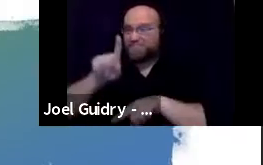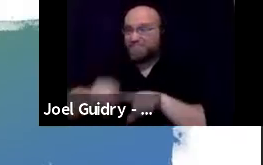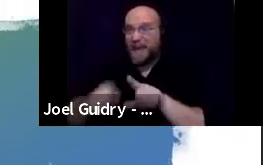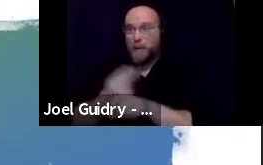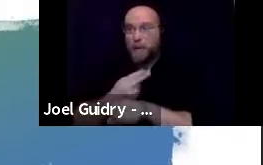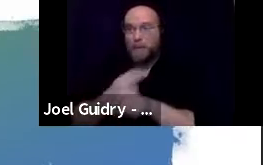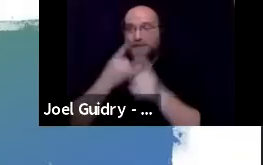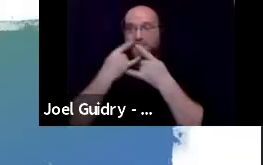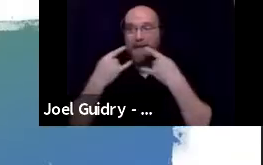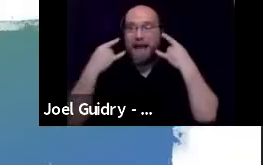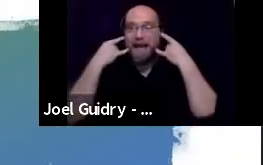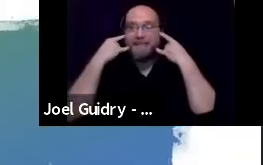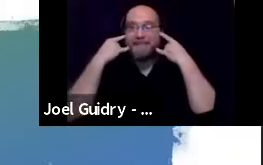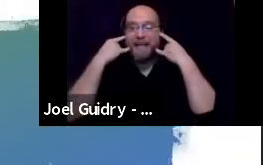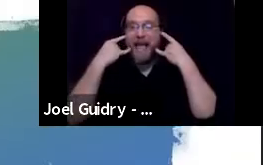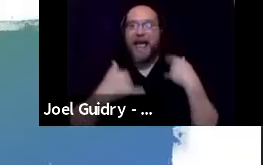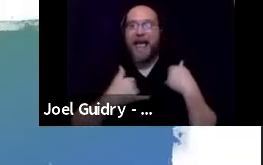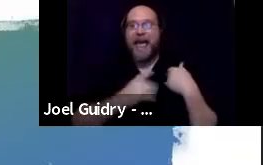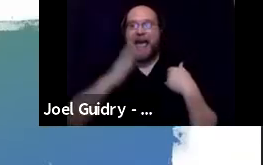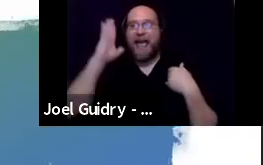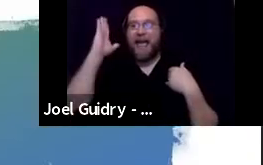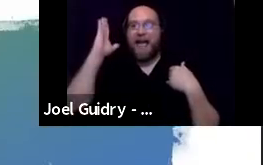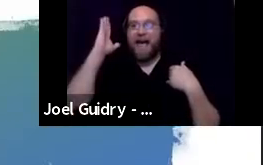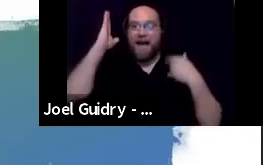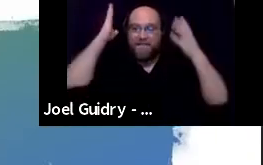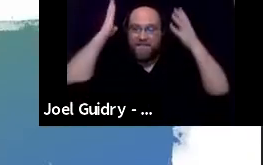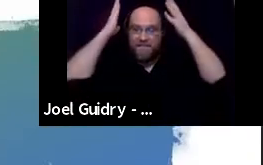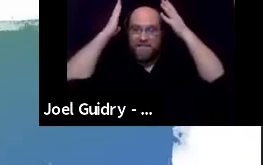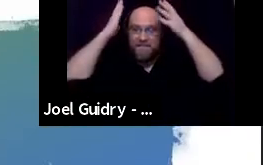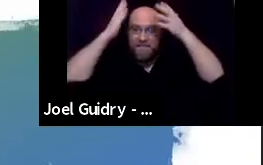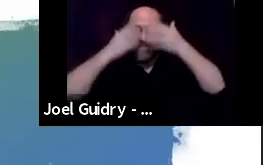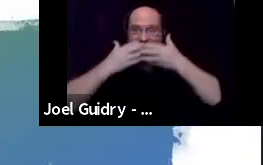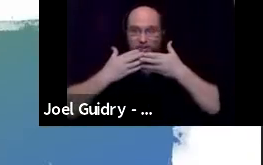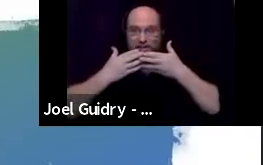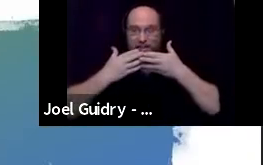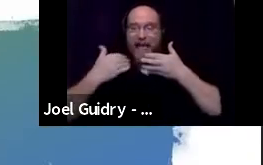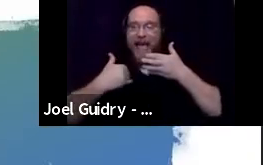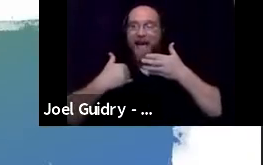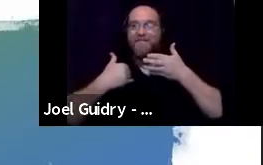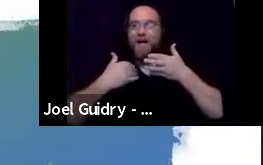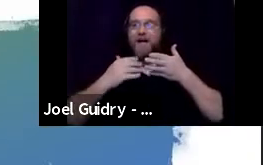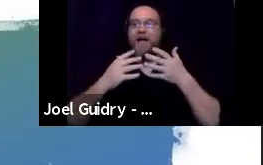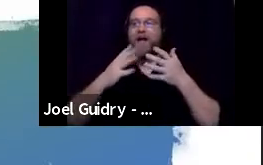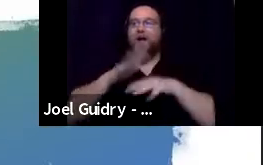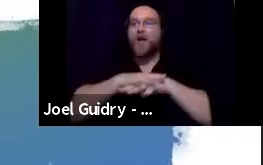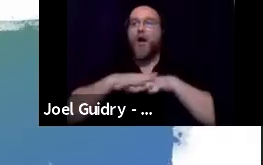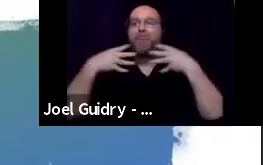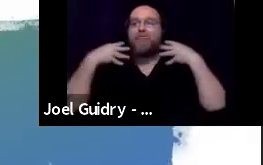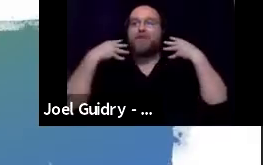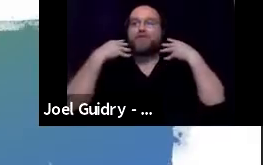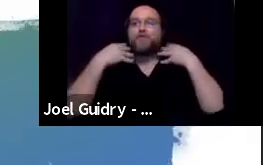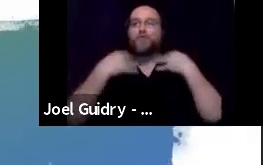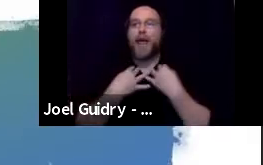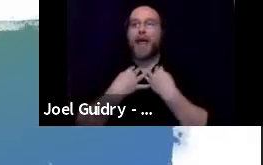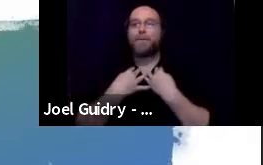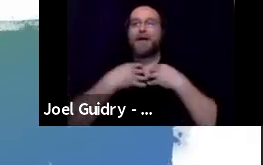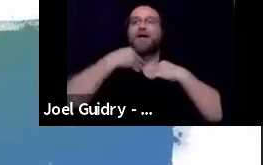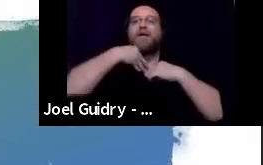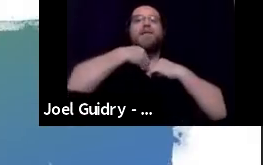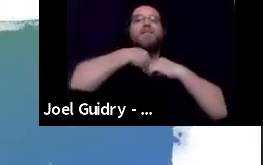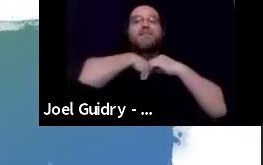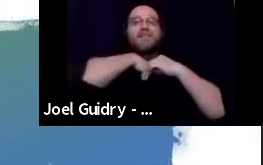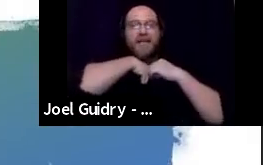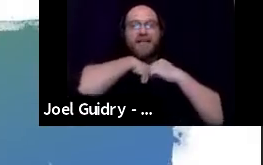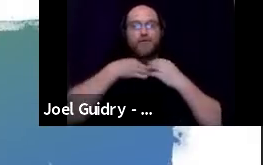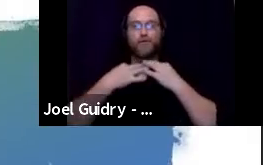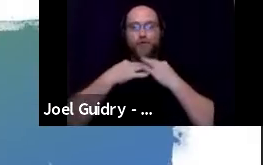cloth drapes on it that you tuck into your shirt are okay to use. Moving to low transmission risk